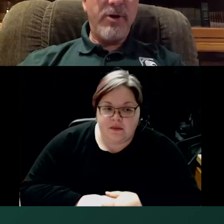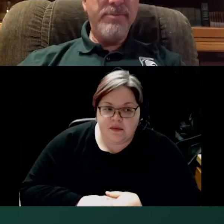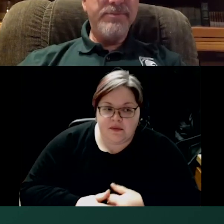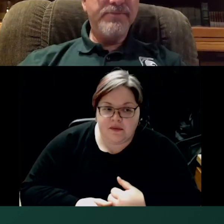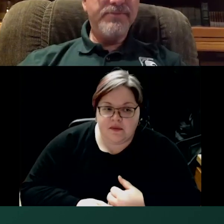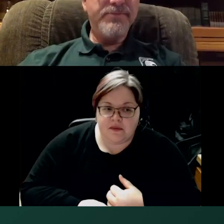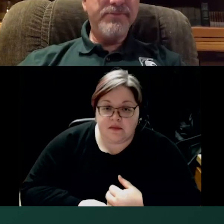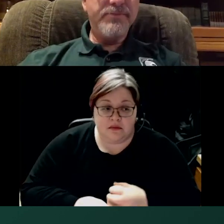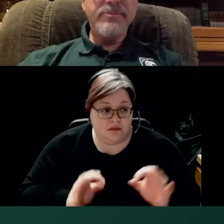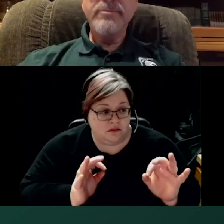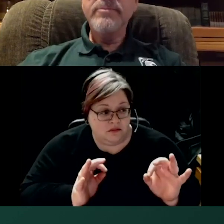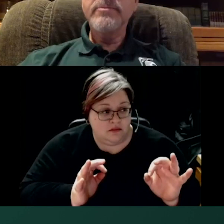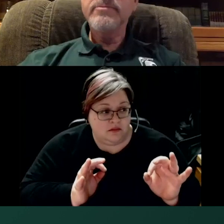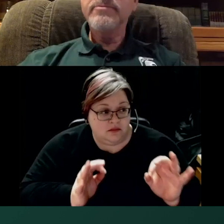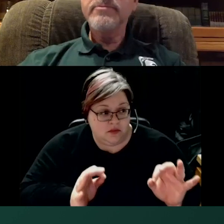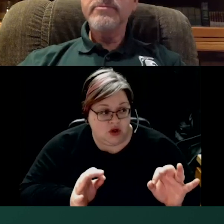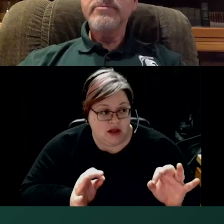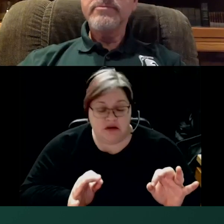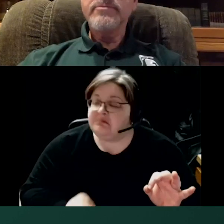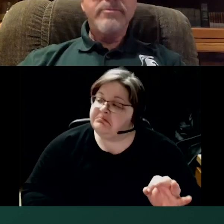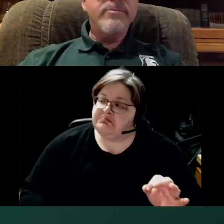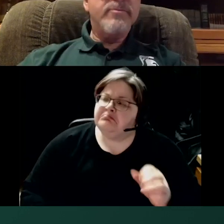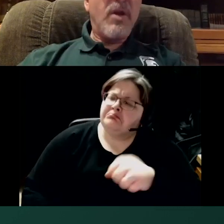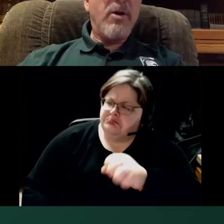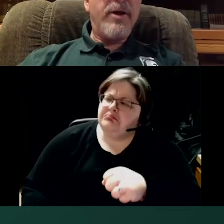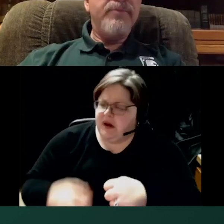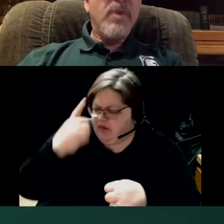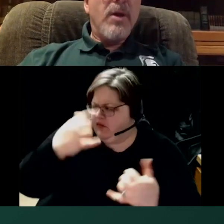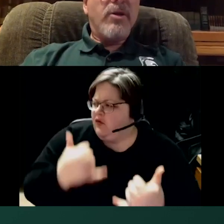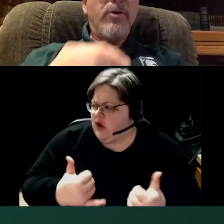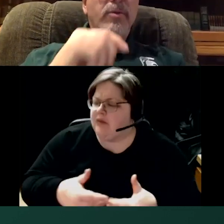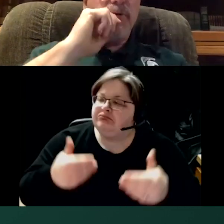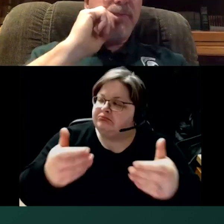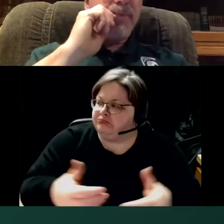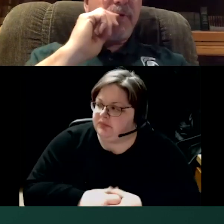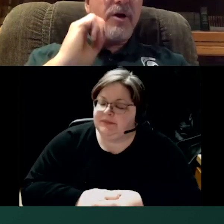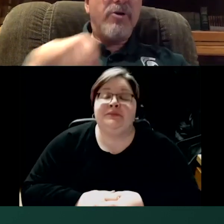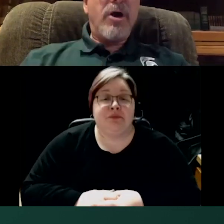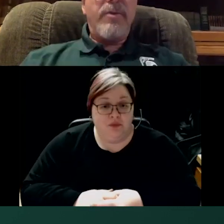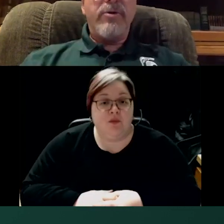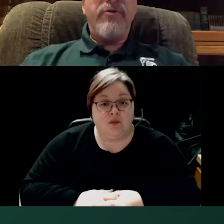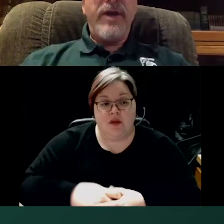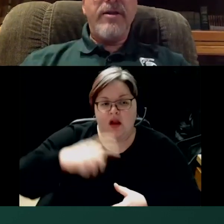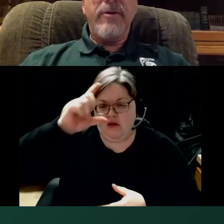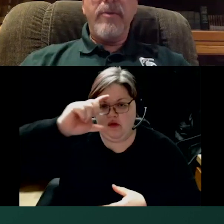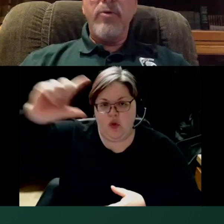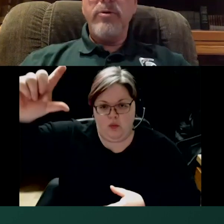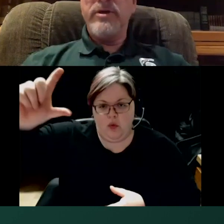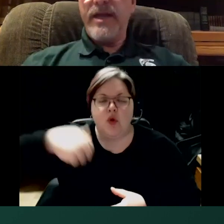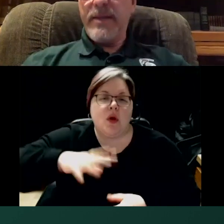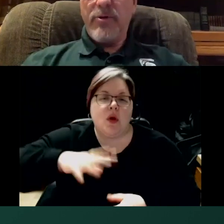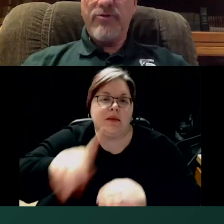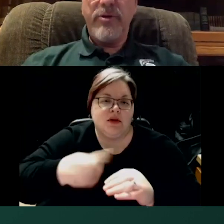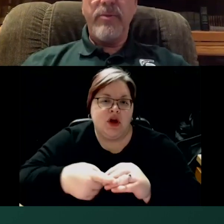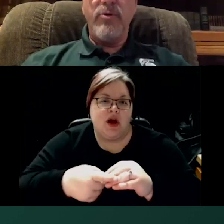Are we good? Yeah, I'd say you're good for now. All right. So the moon, I'm going to talk about the phases of the moon,